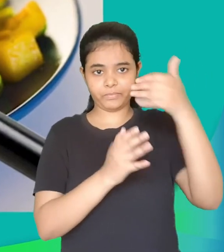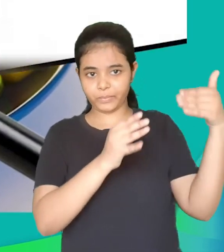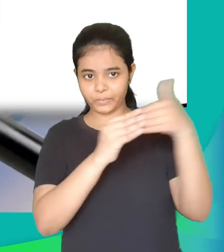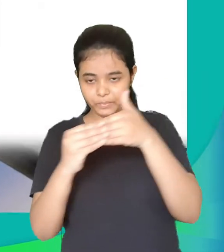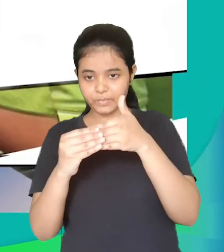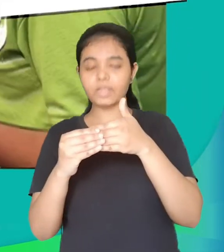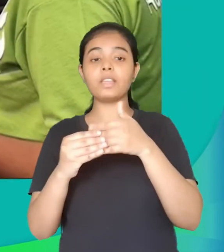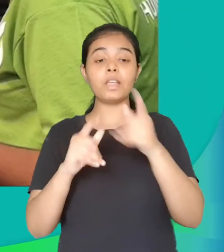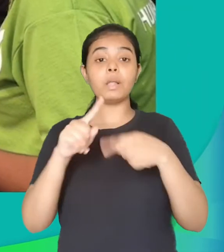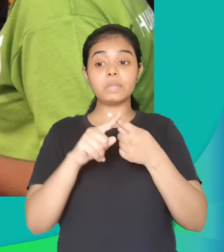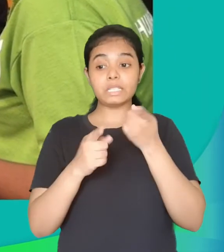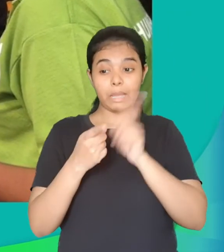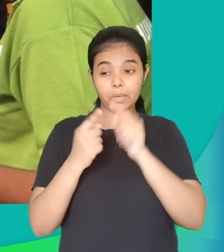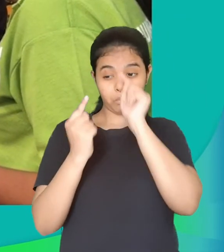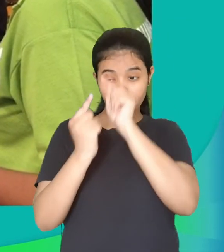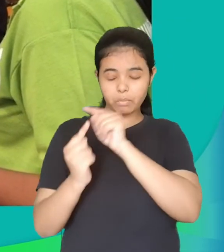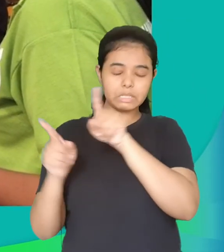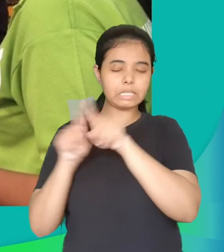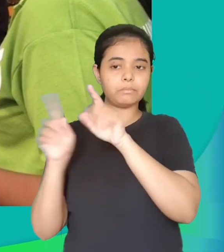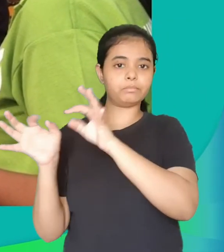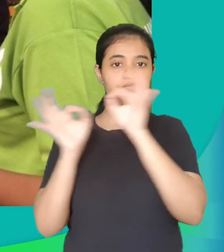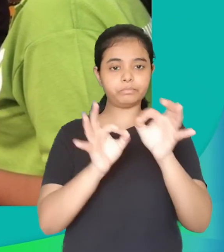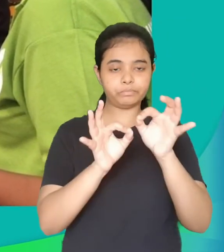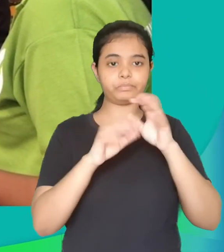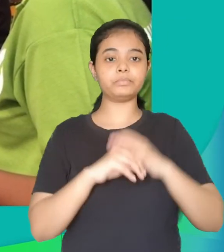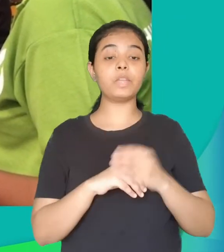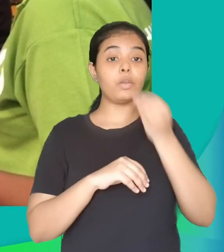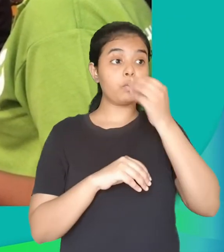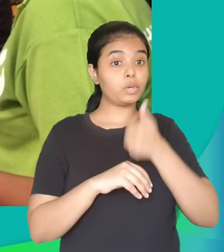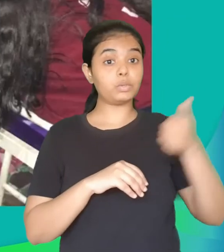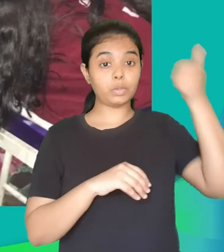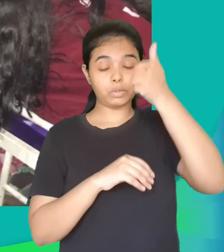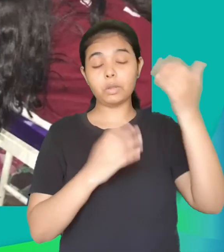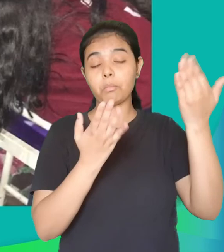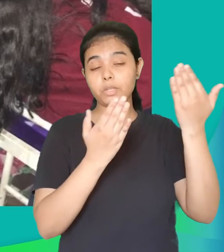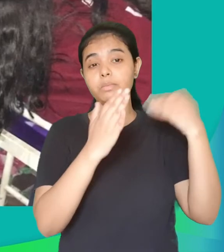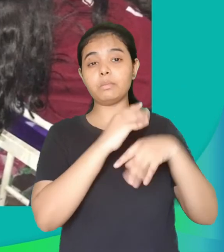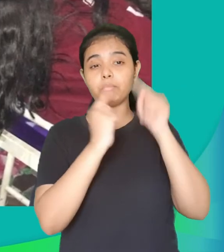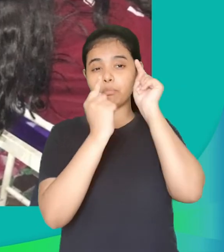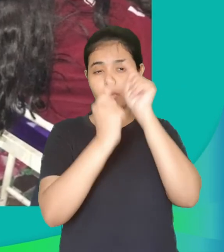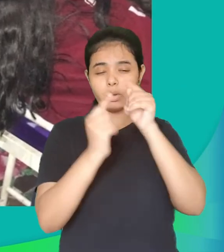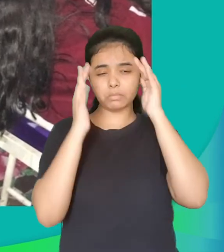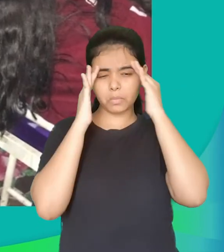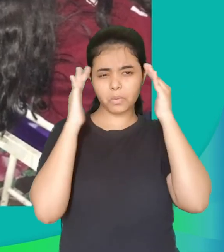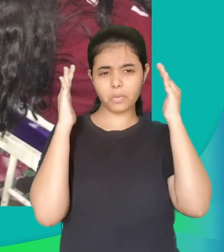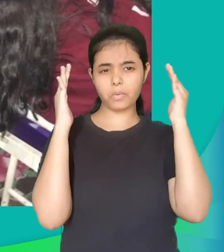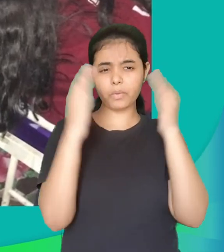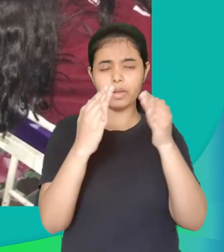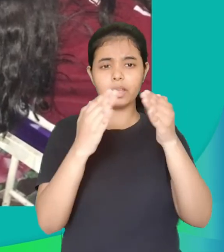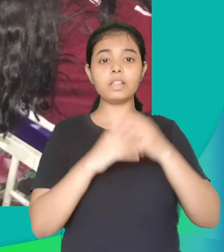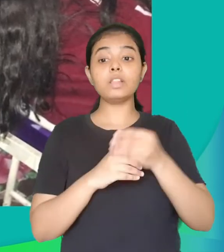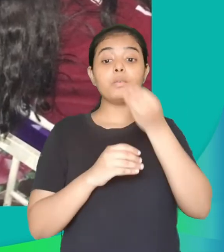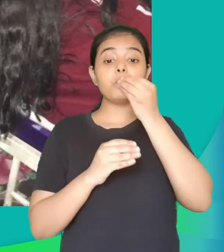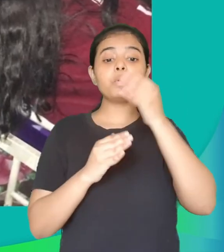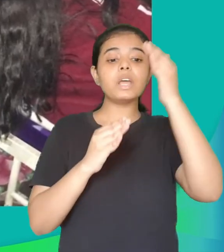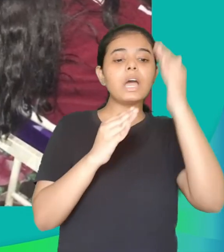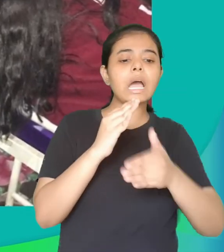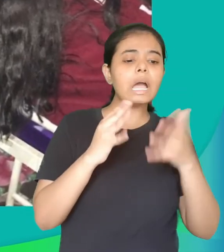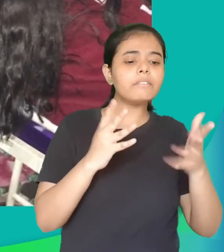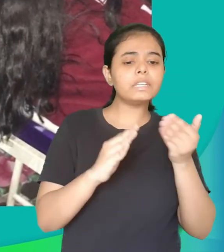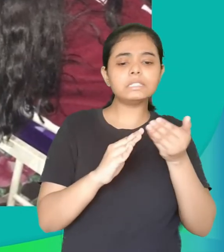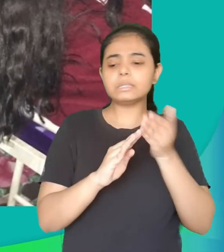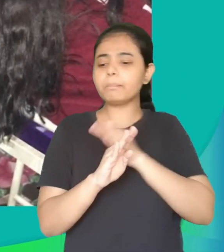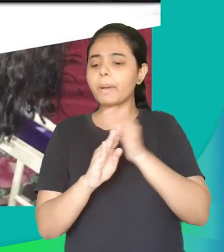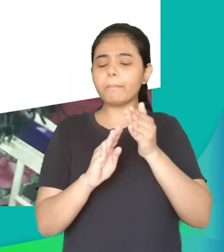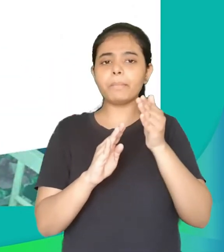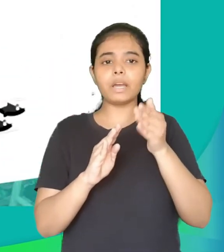donation and provide guidance to support the operations of food business operators covered under these